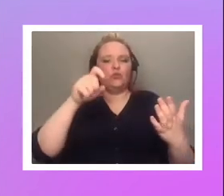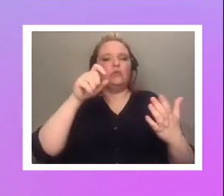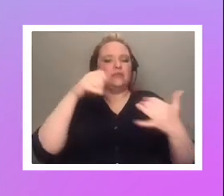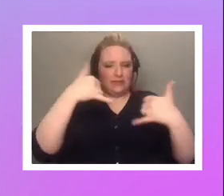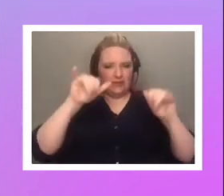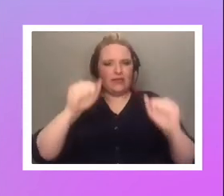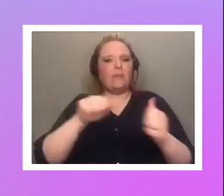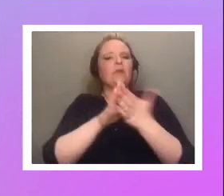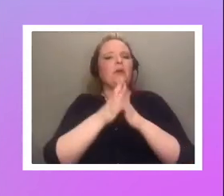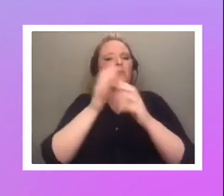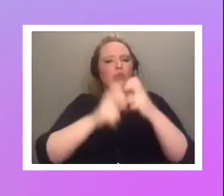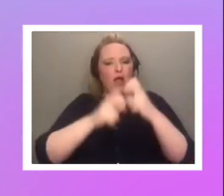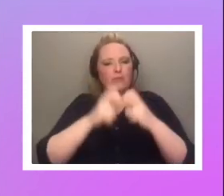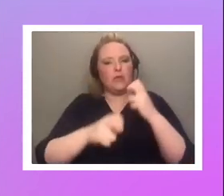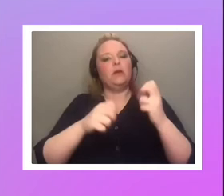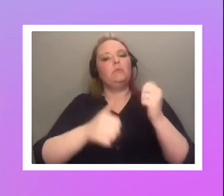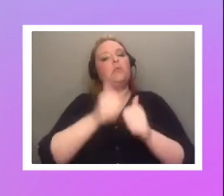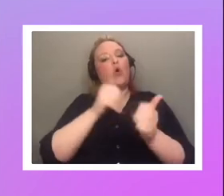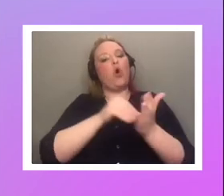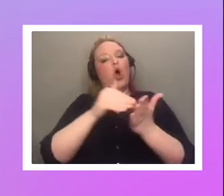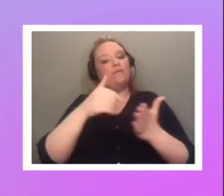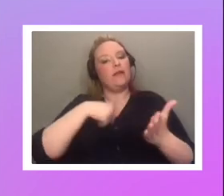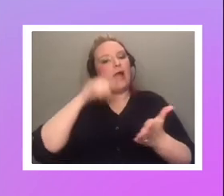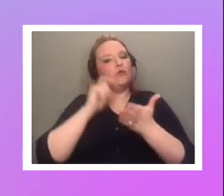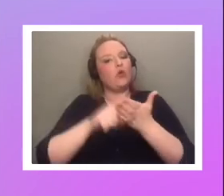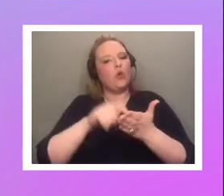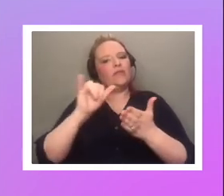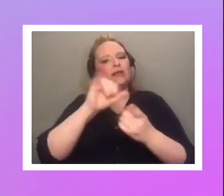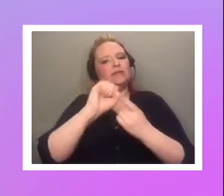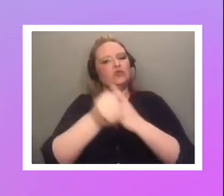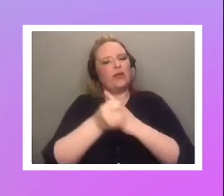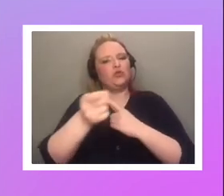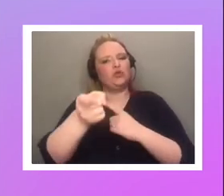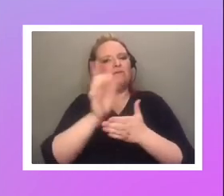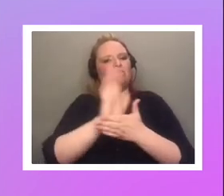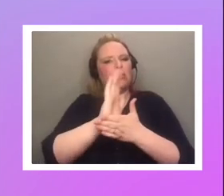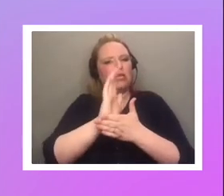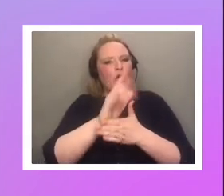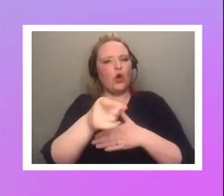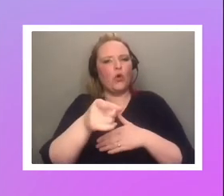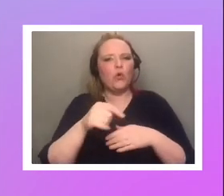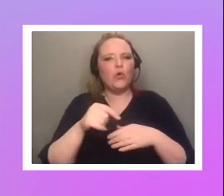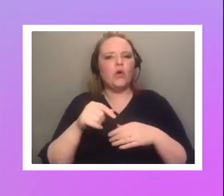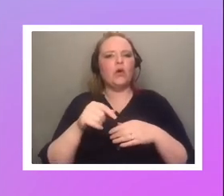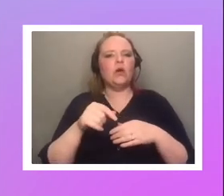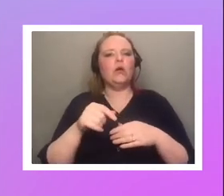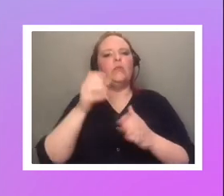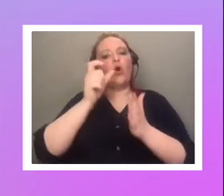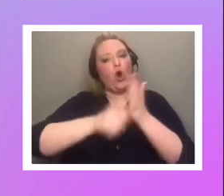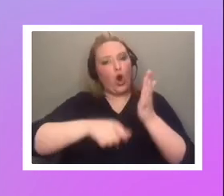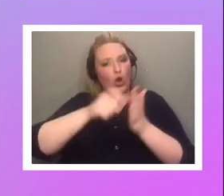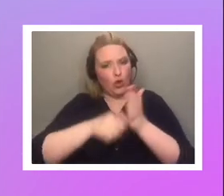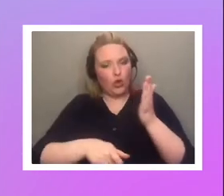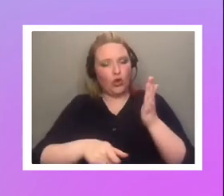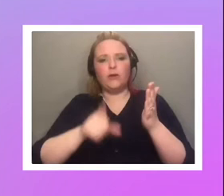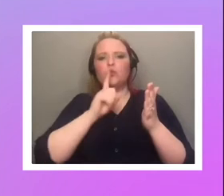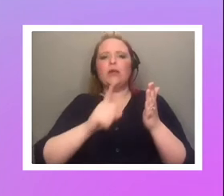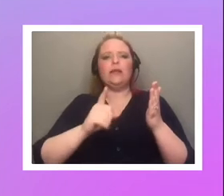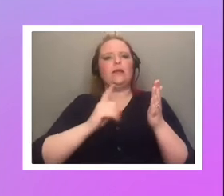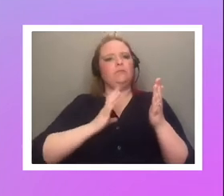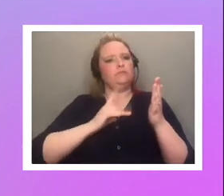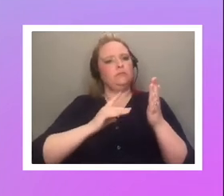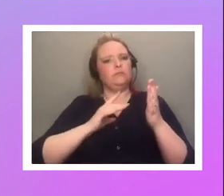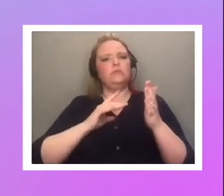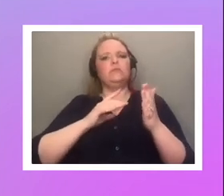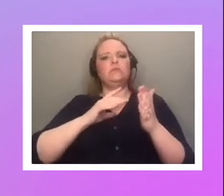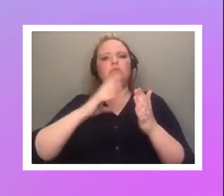feel like I most often run into this is situations like this video I have, where it's an article, really wonderfully art directed,